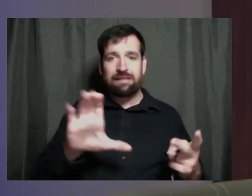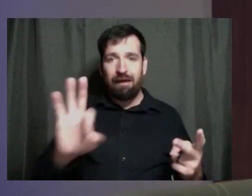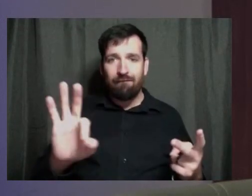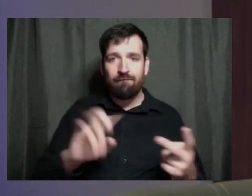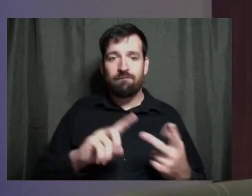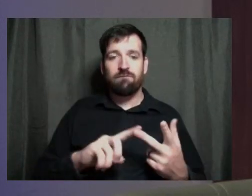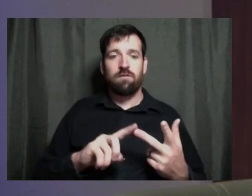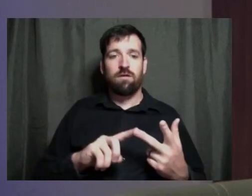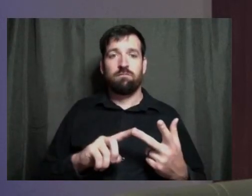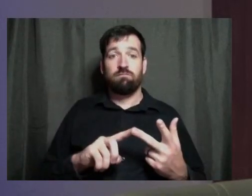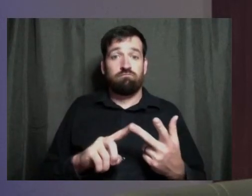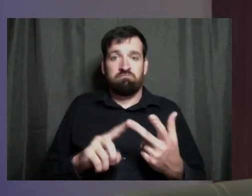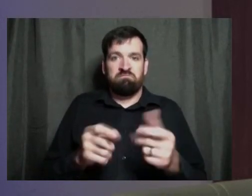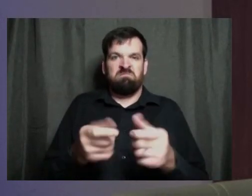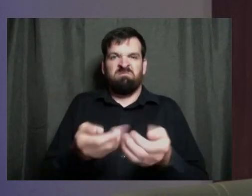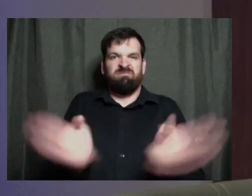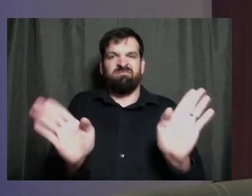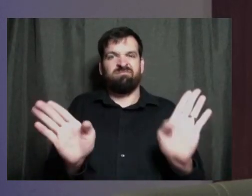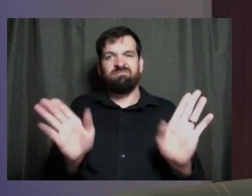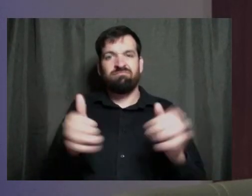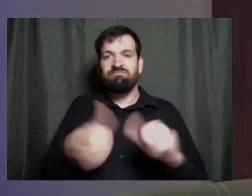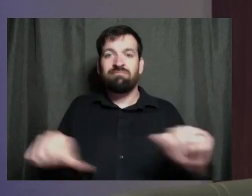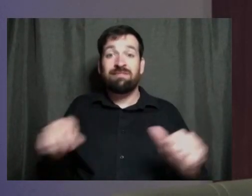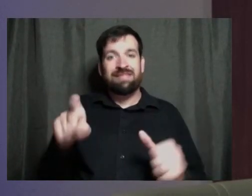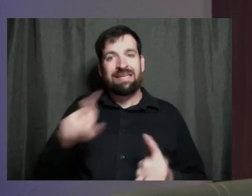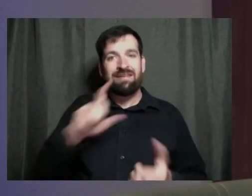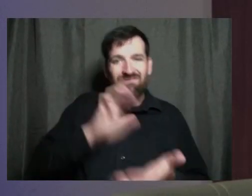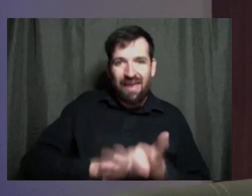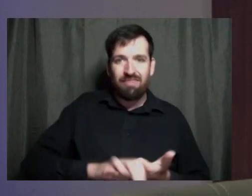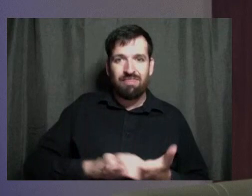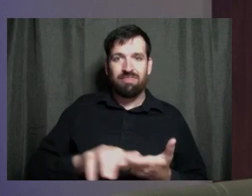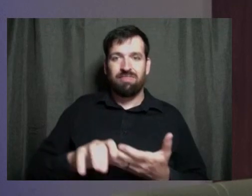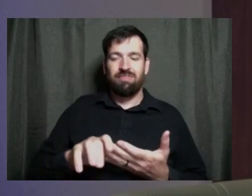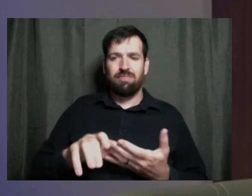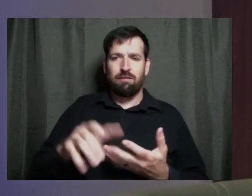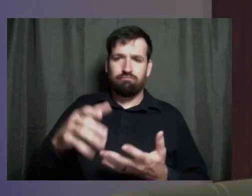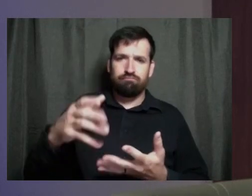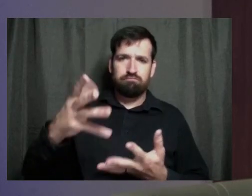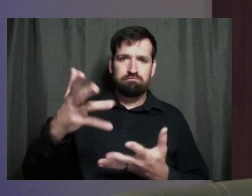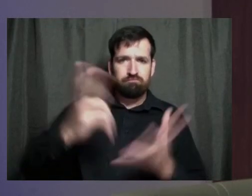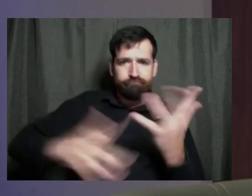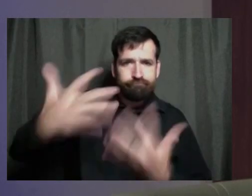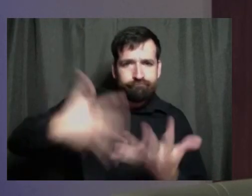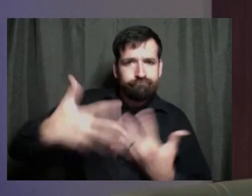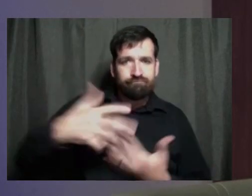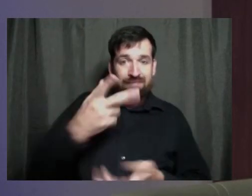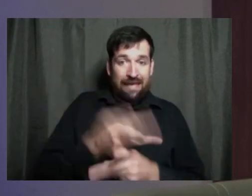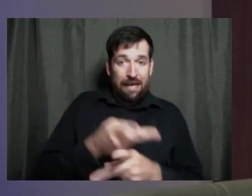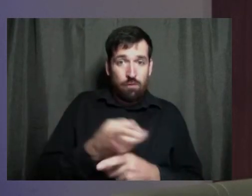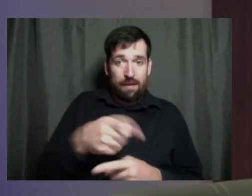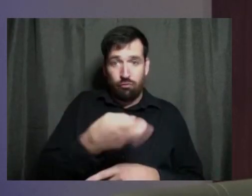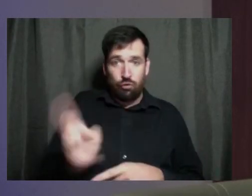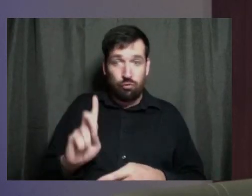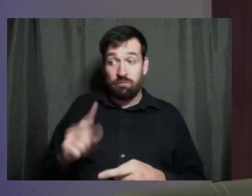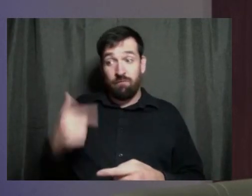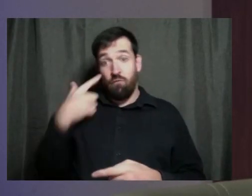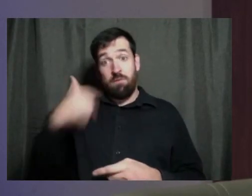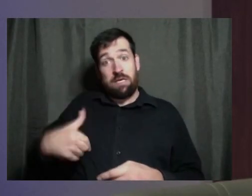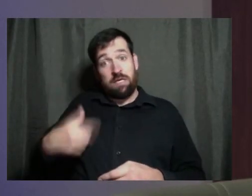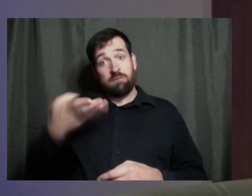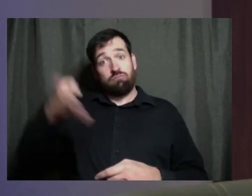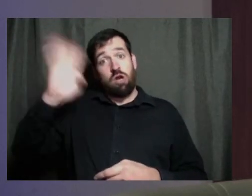that just about anything. You need faith that the people around you care about you, and for me, faith in God, and then